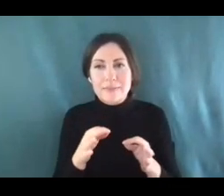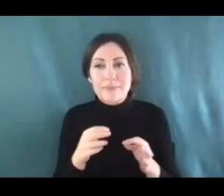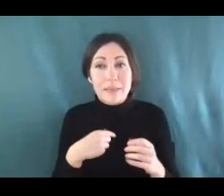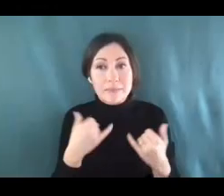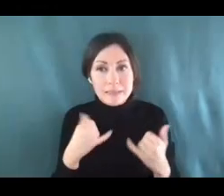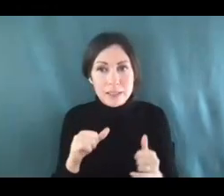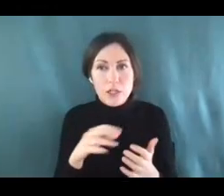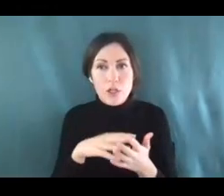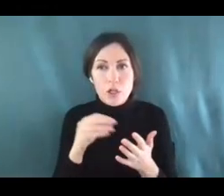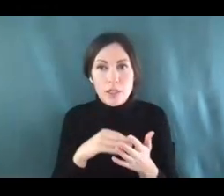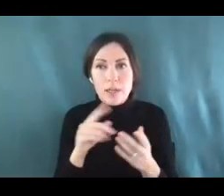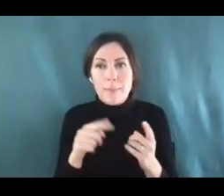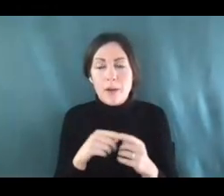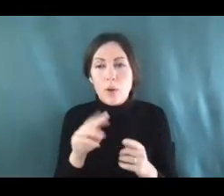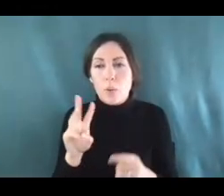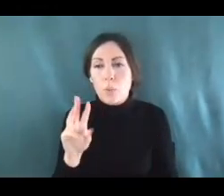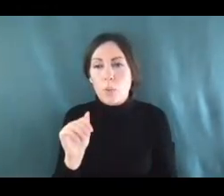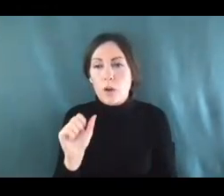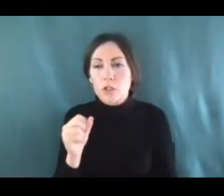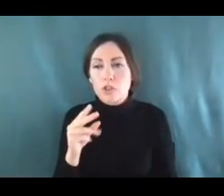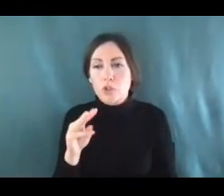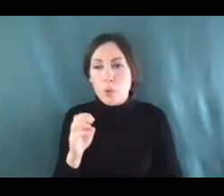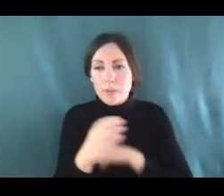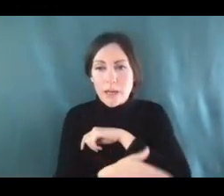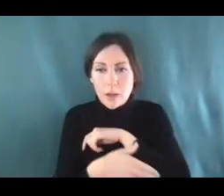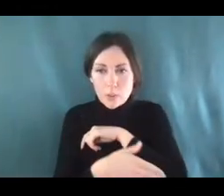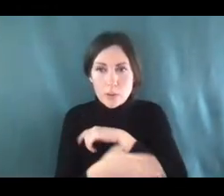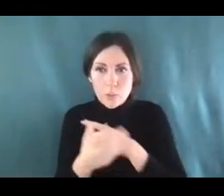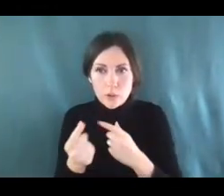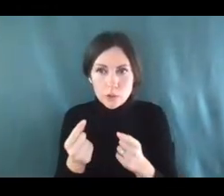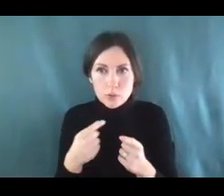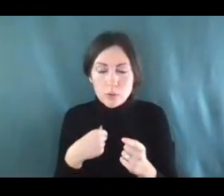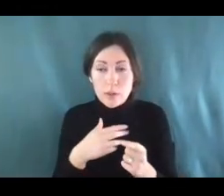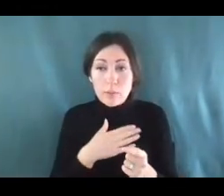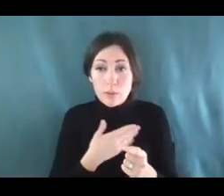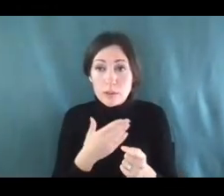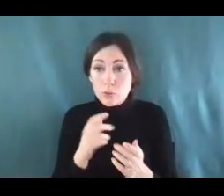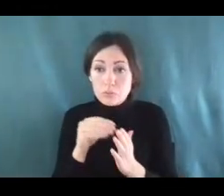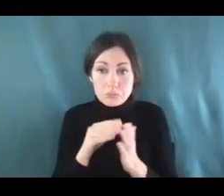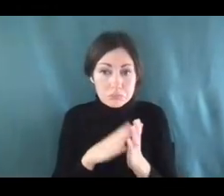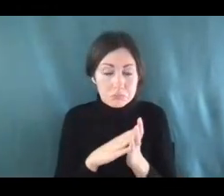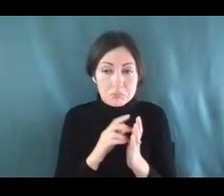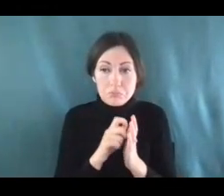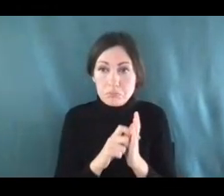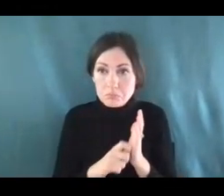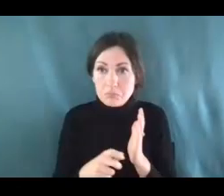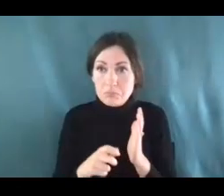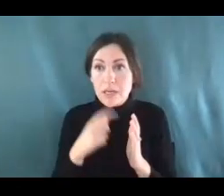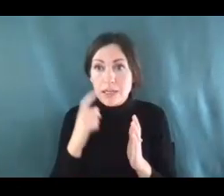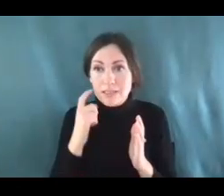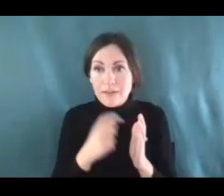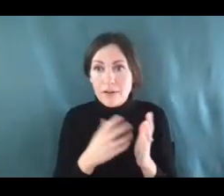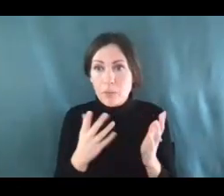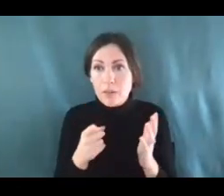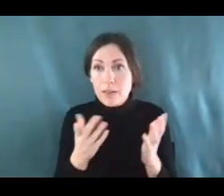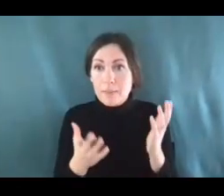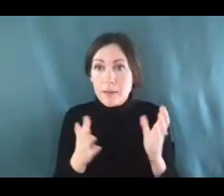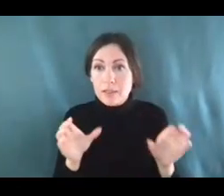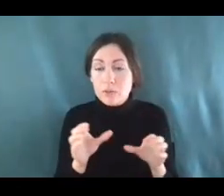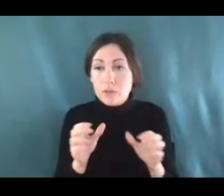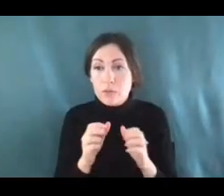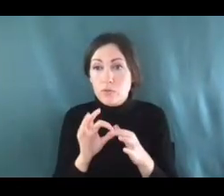learning more about what Washoe County is doing, so I am happy to mark it down to identify what they may be doing in that space